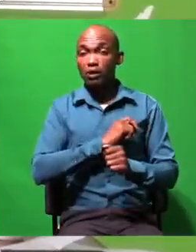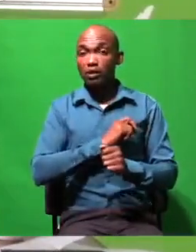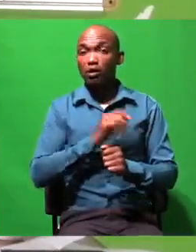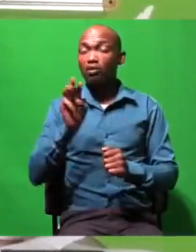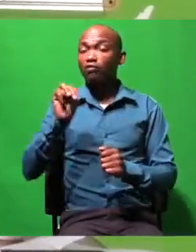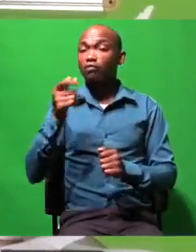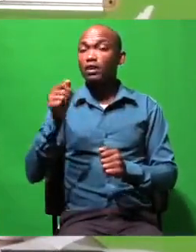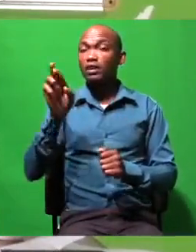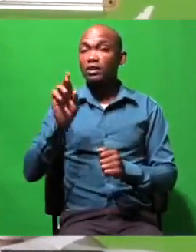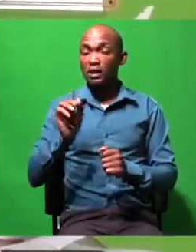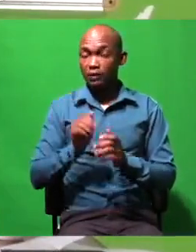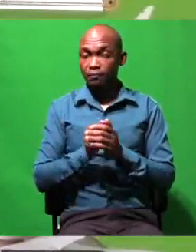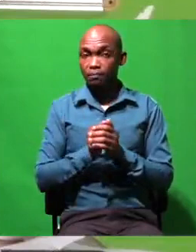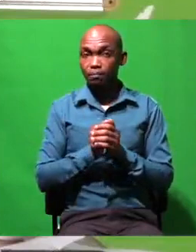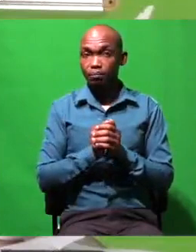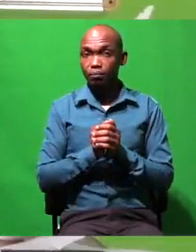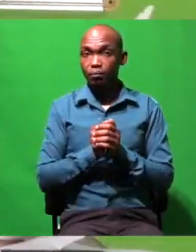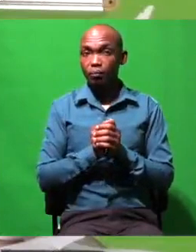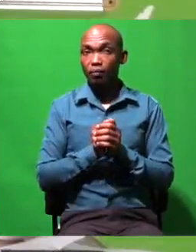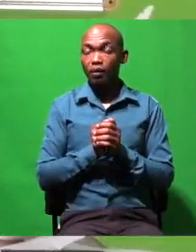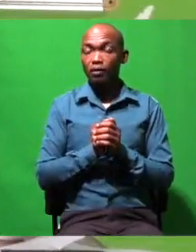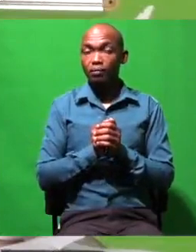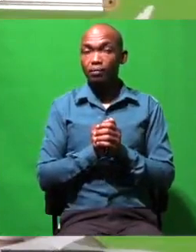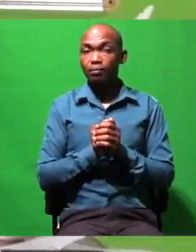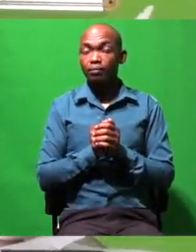before are examples of matter.